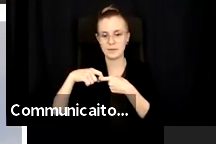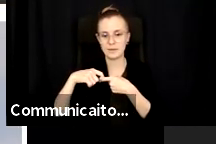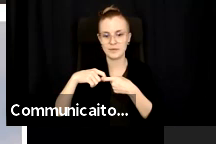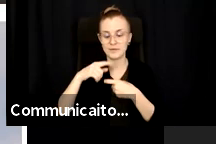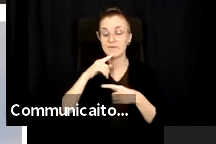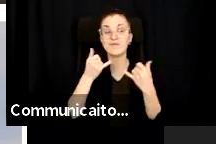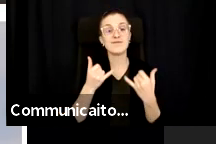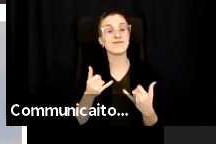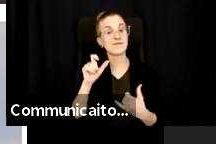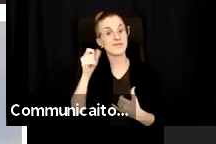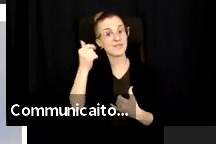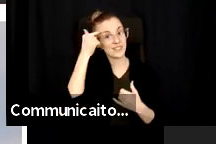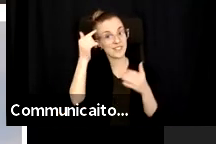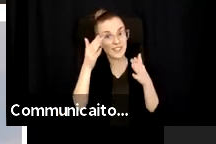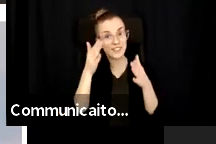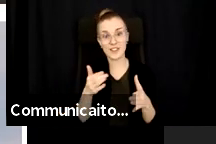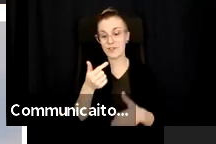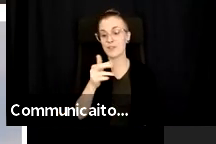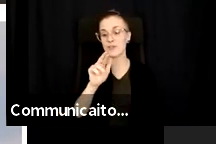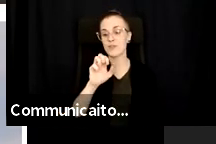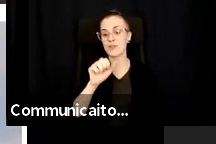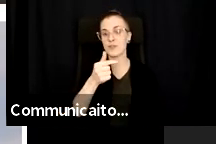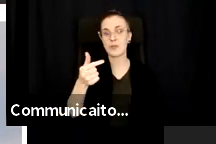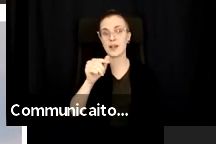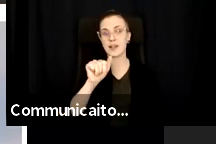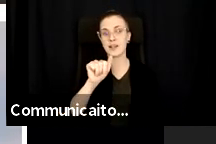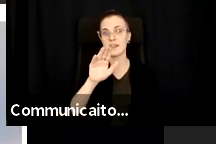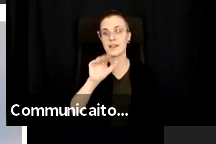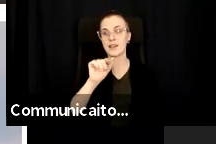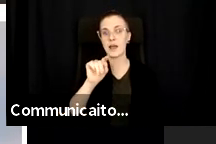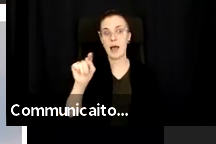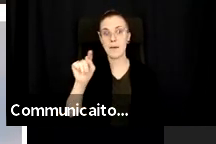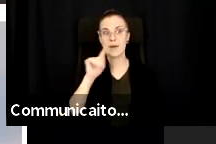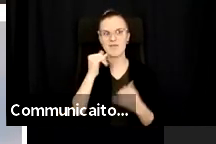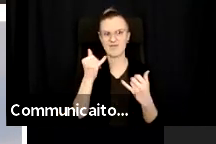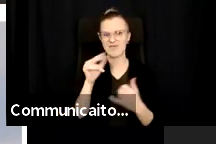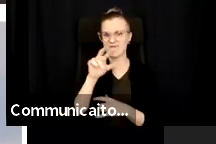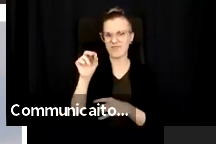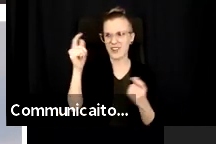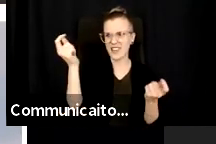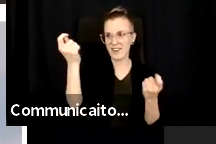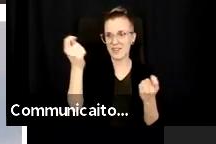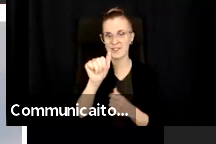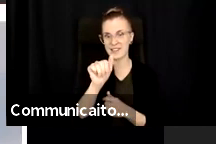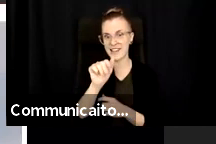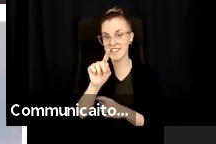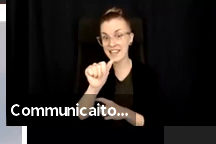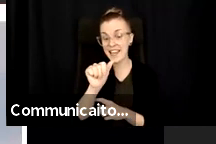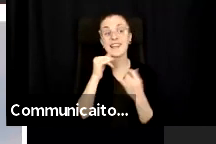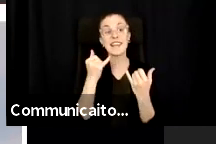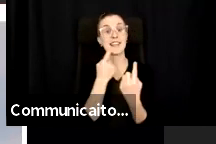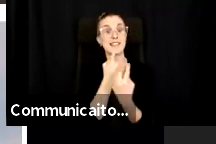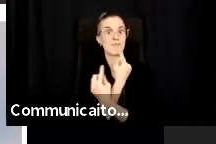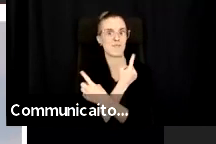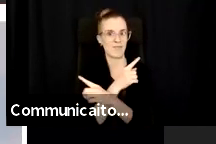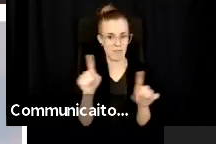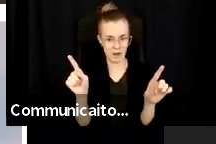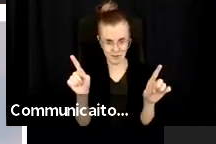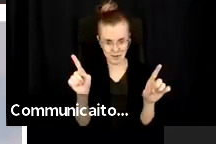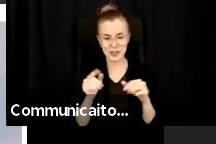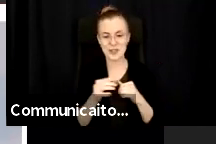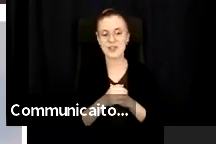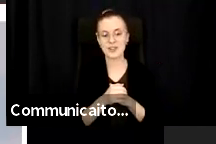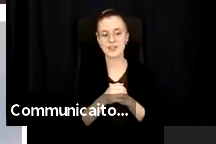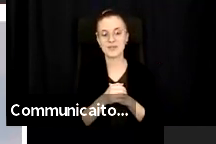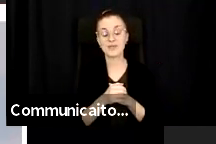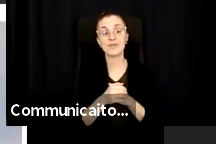this is Governor Greg Abbott. On this, the anniversary of the Americans with Disabilities Act, I've issued this proclamation. It says,